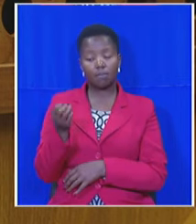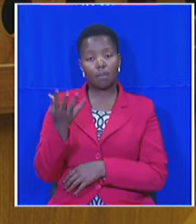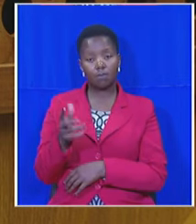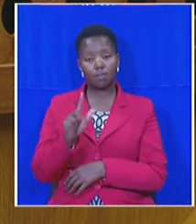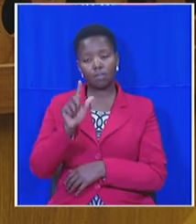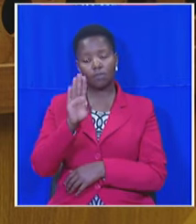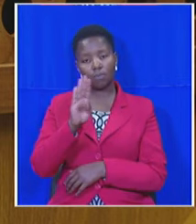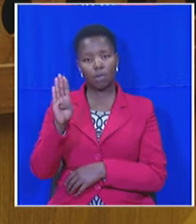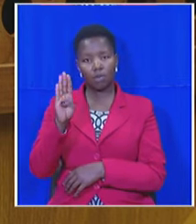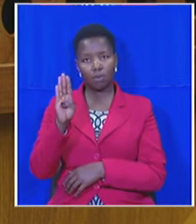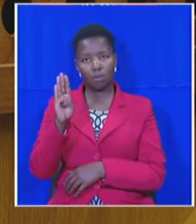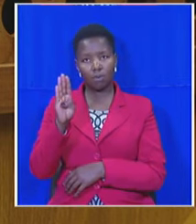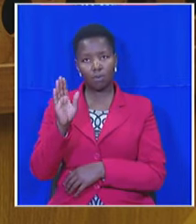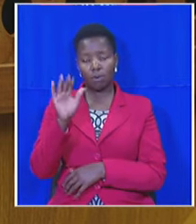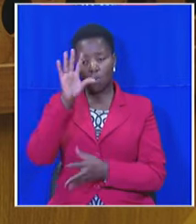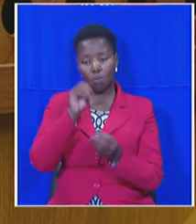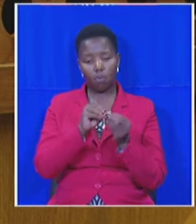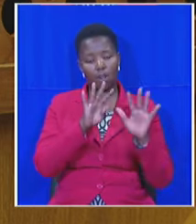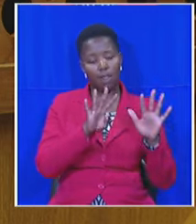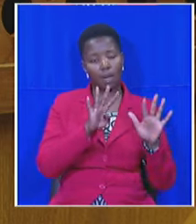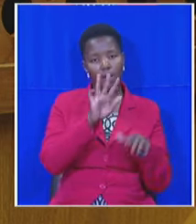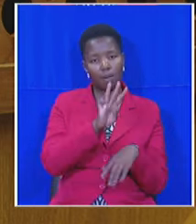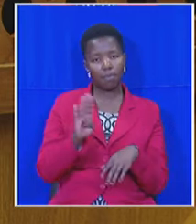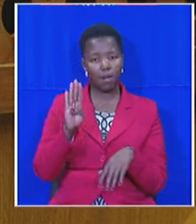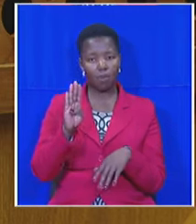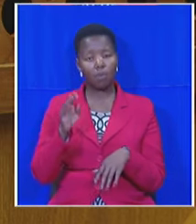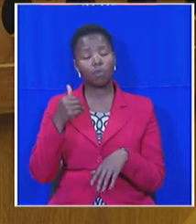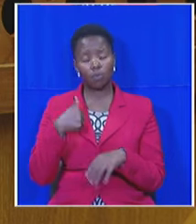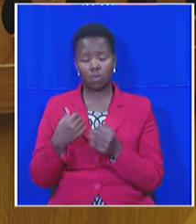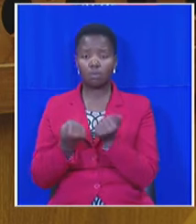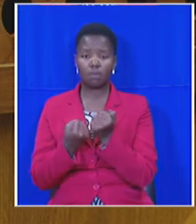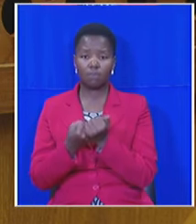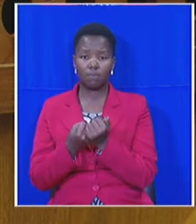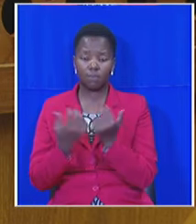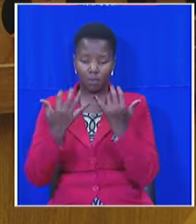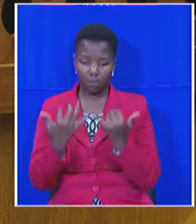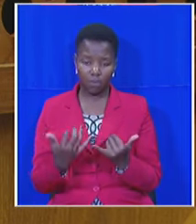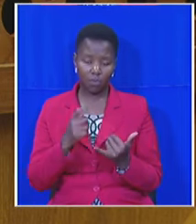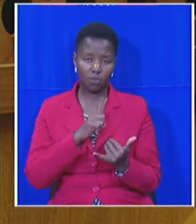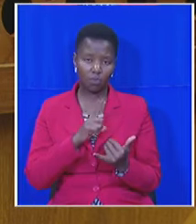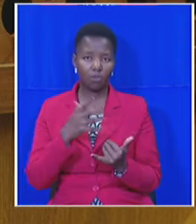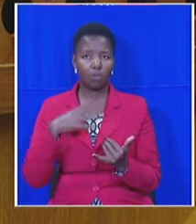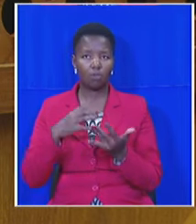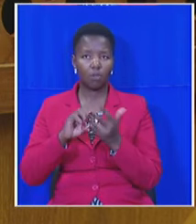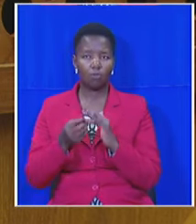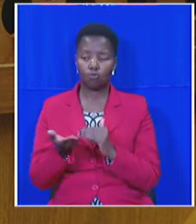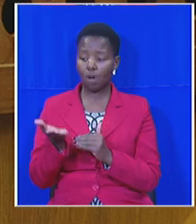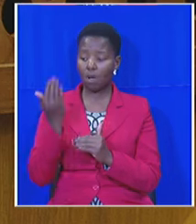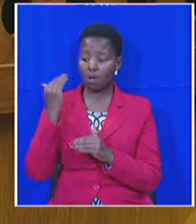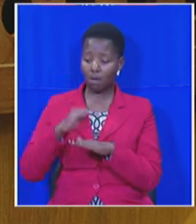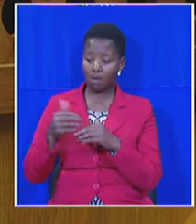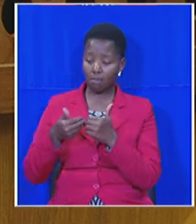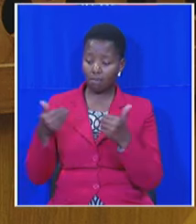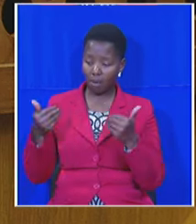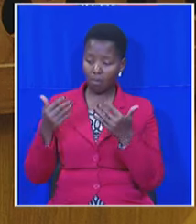billion out of 9 billion. The ANC support this budget because we're mopping up the mess that was created